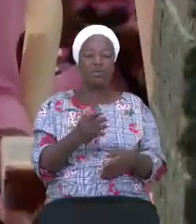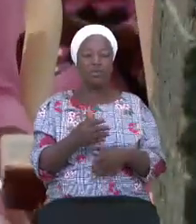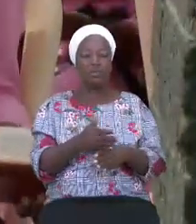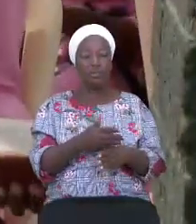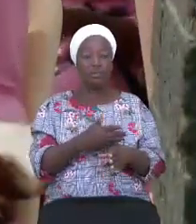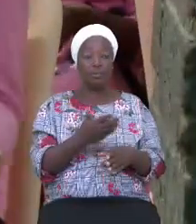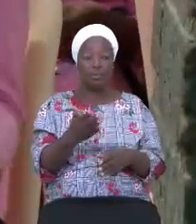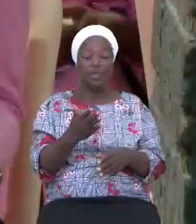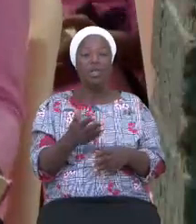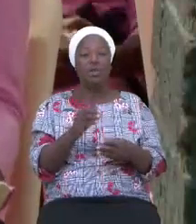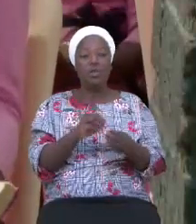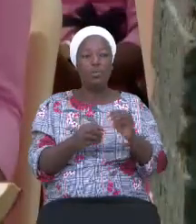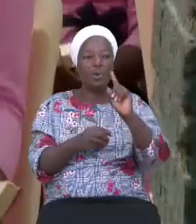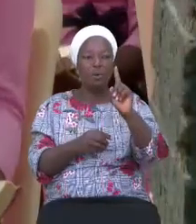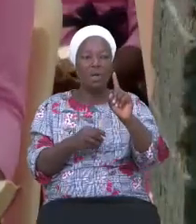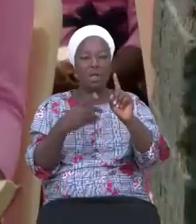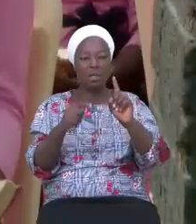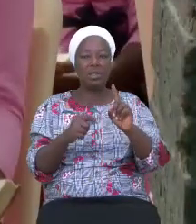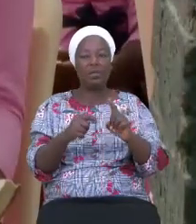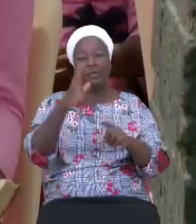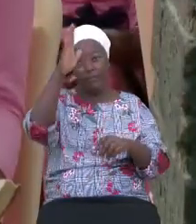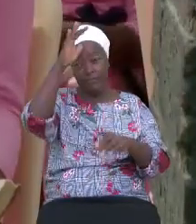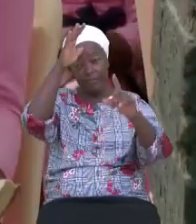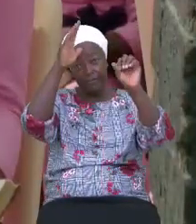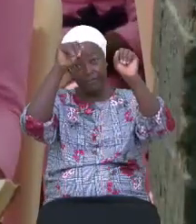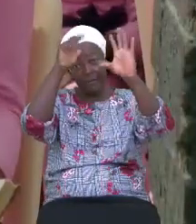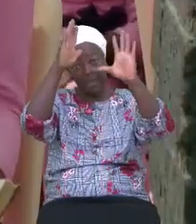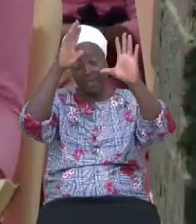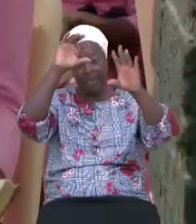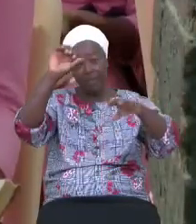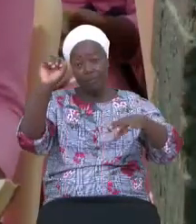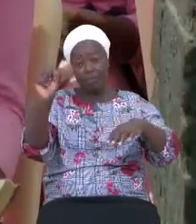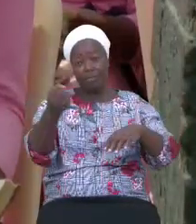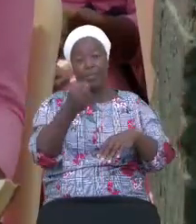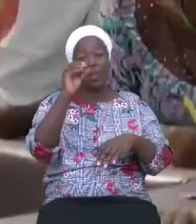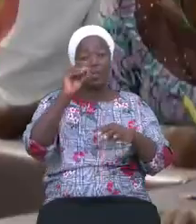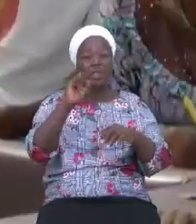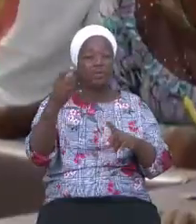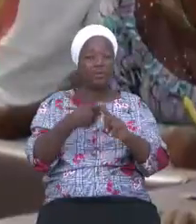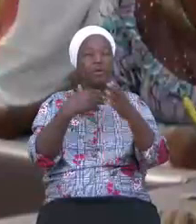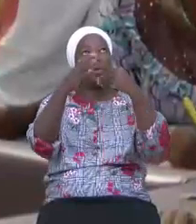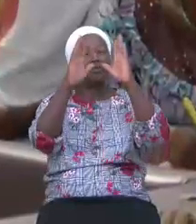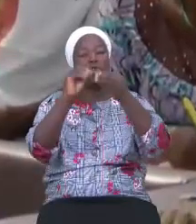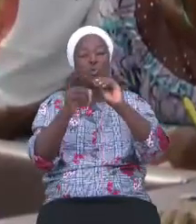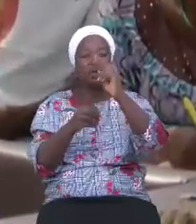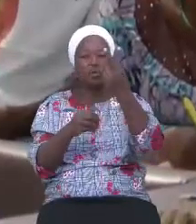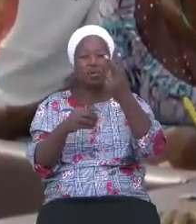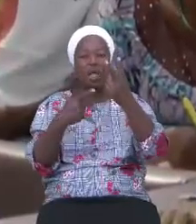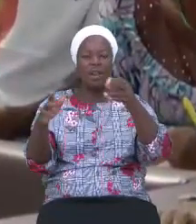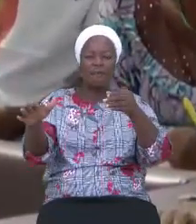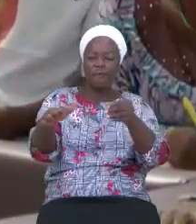the Father's message from heaven. Number 2, the full message for